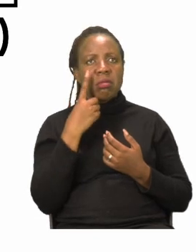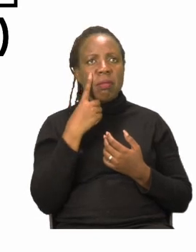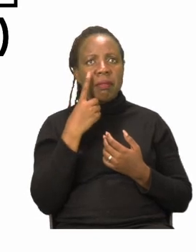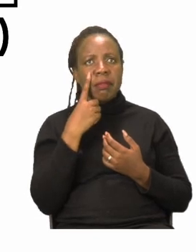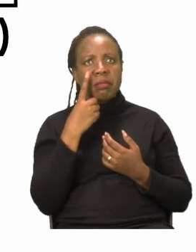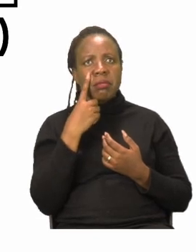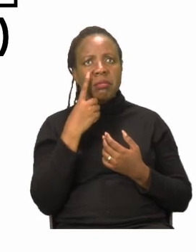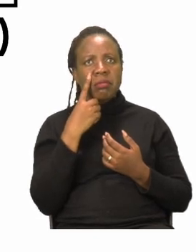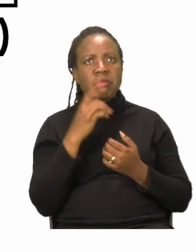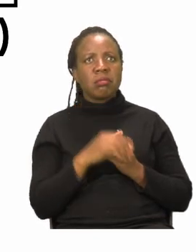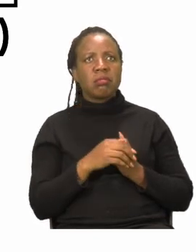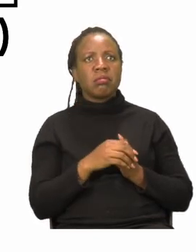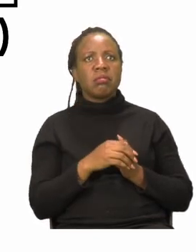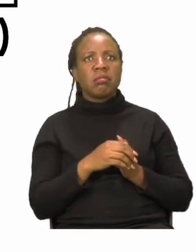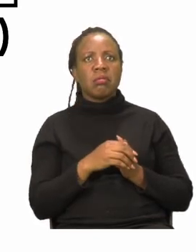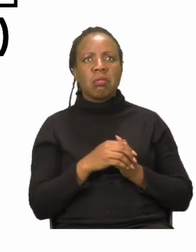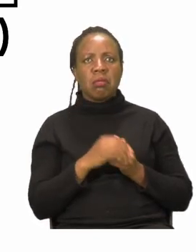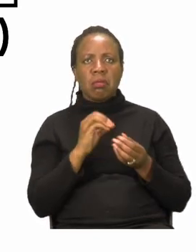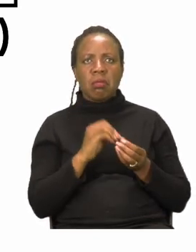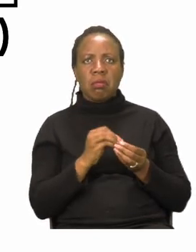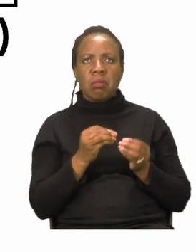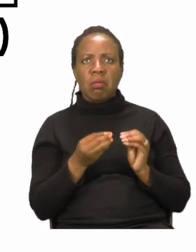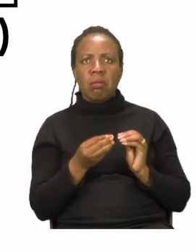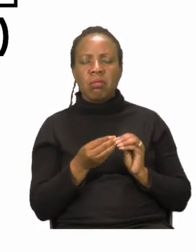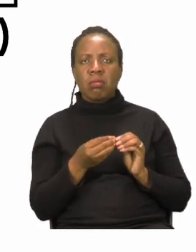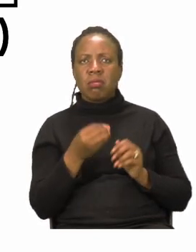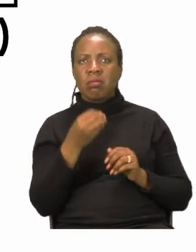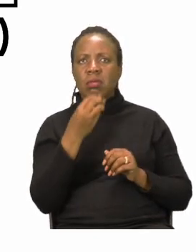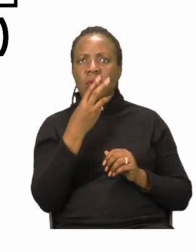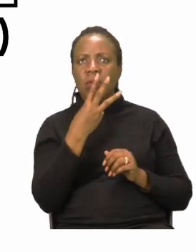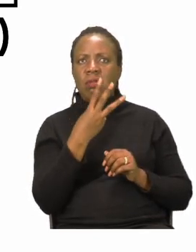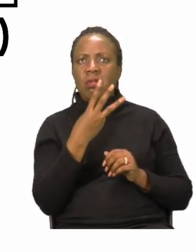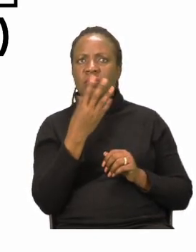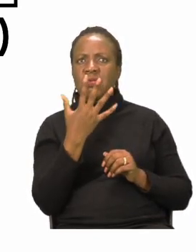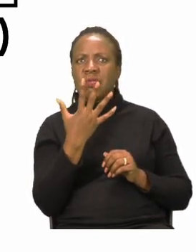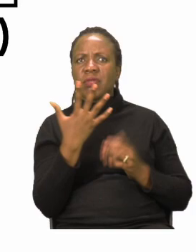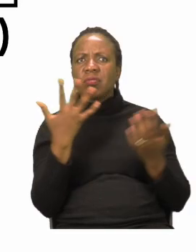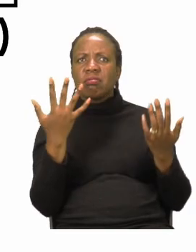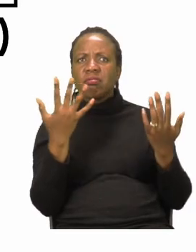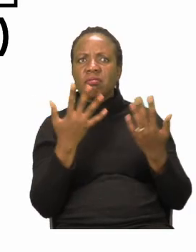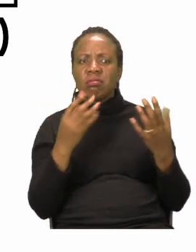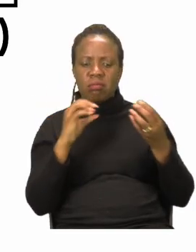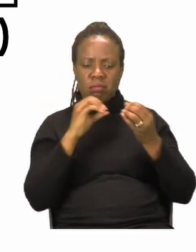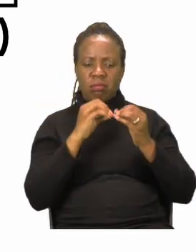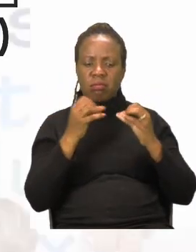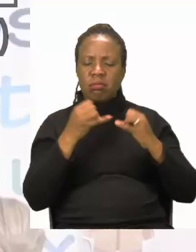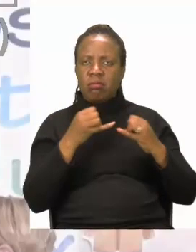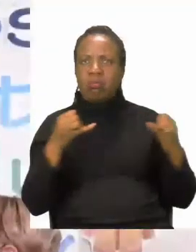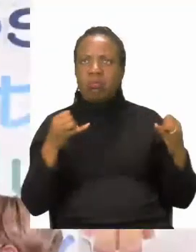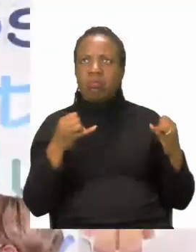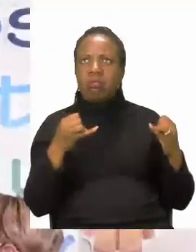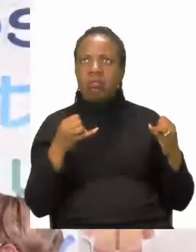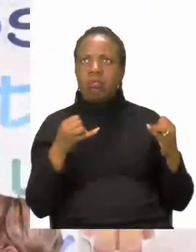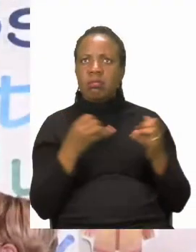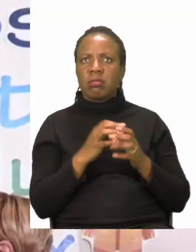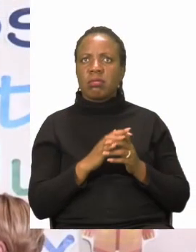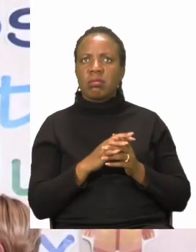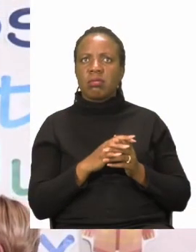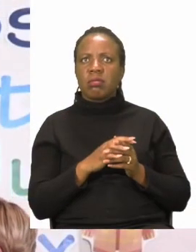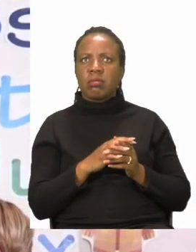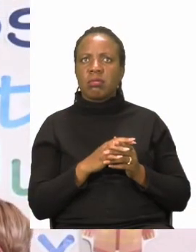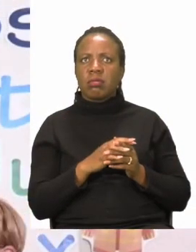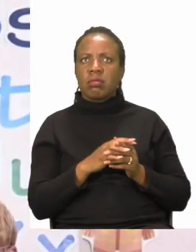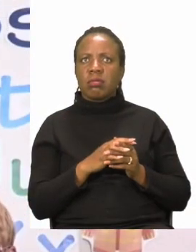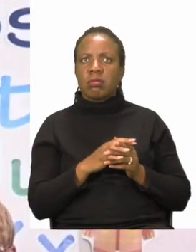number 35 on our number line. So,